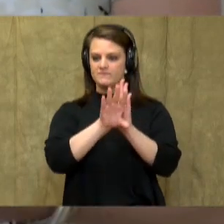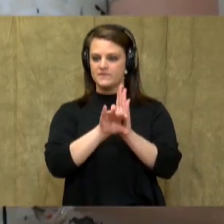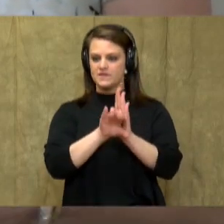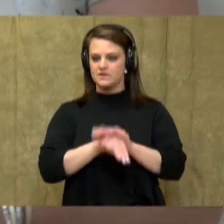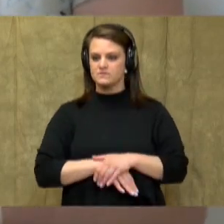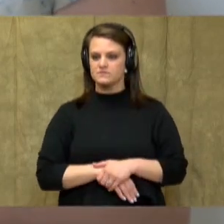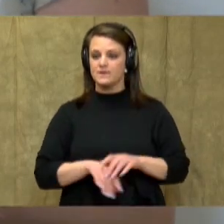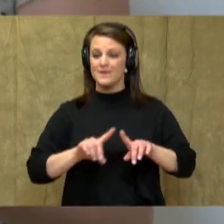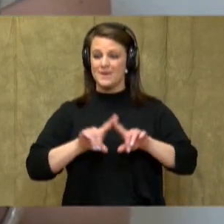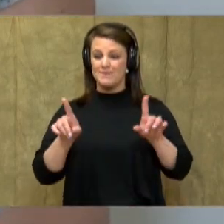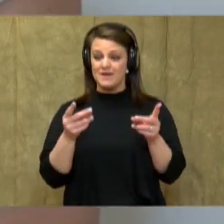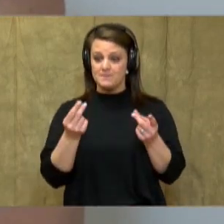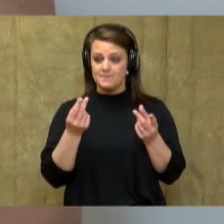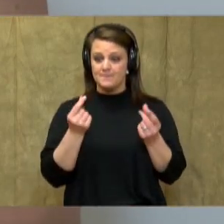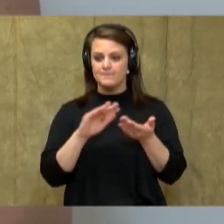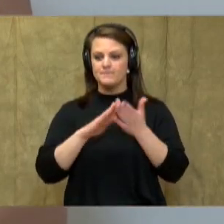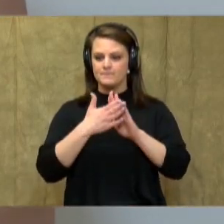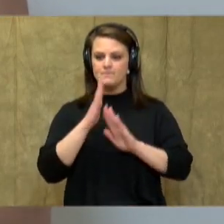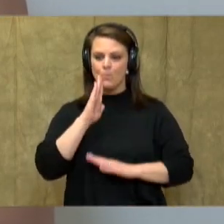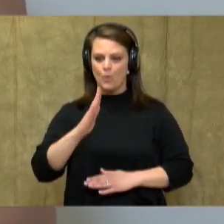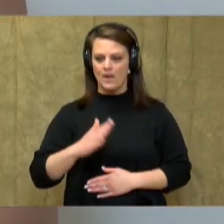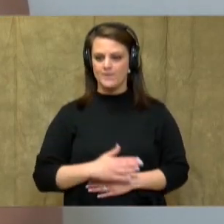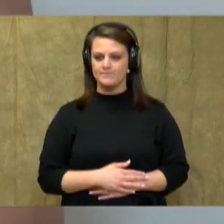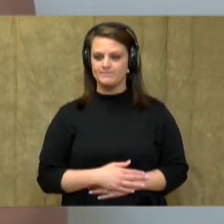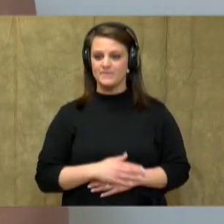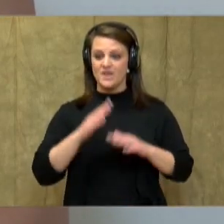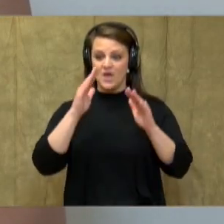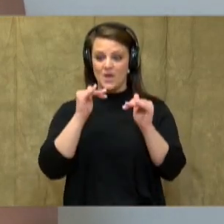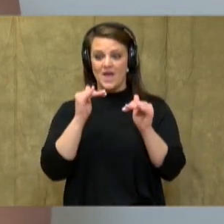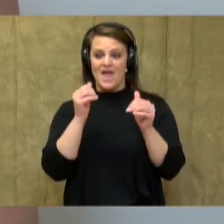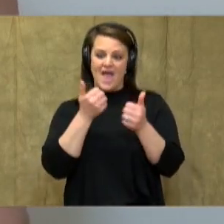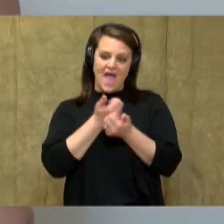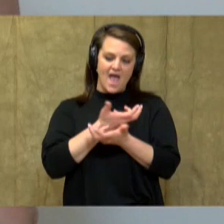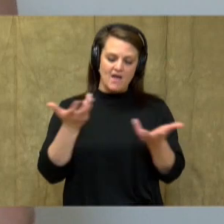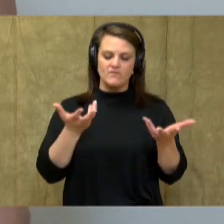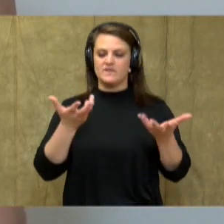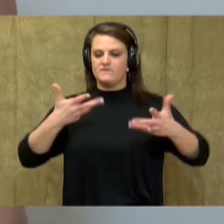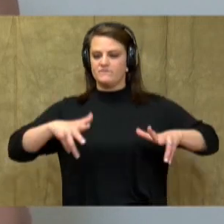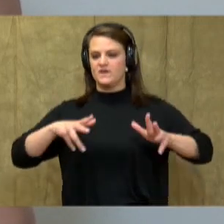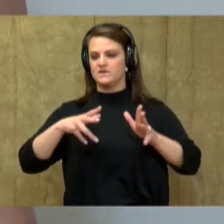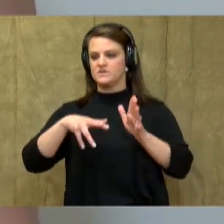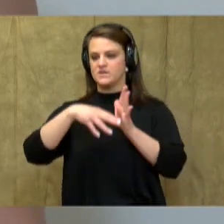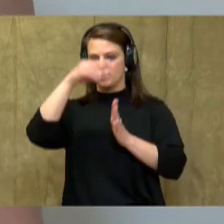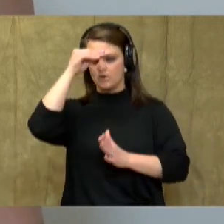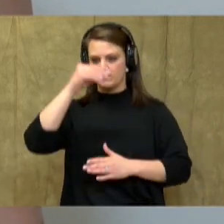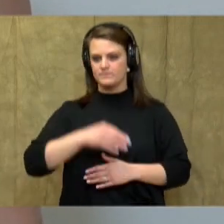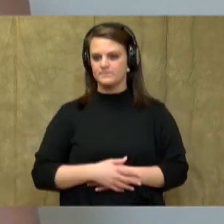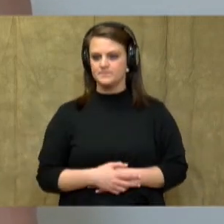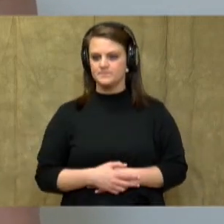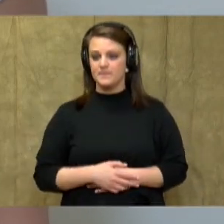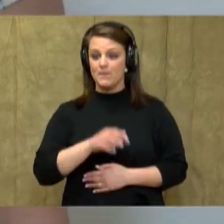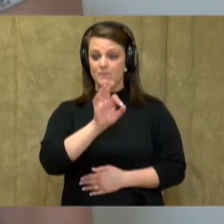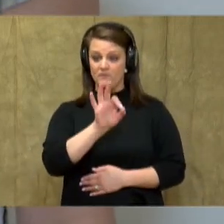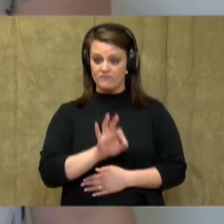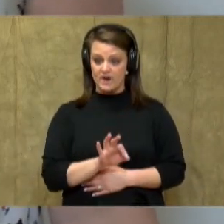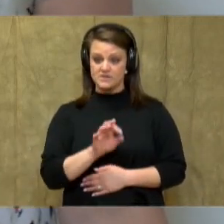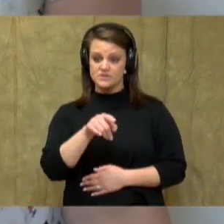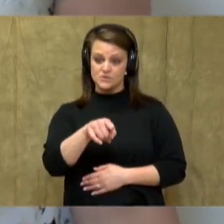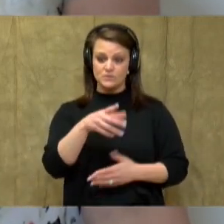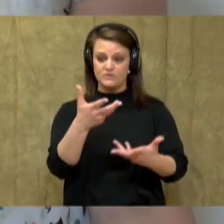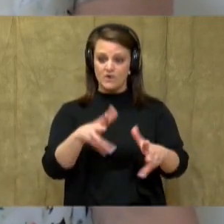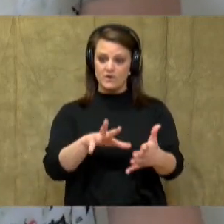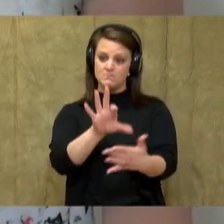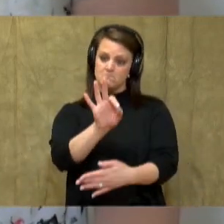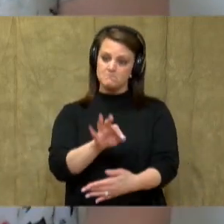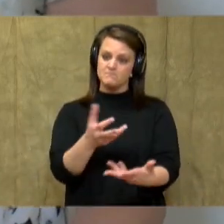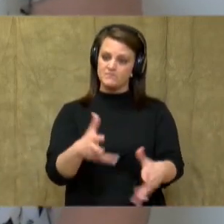a little faster just to make sure that everything is covered. The good thing about covering fractions now is that you've already done